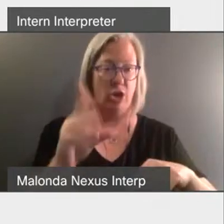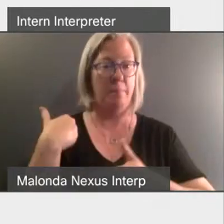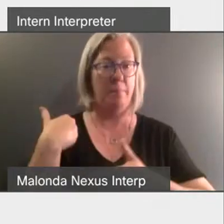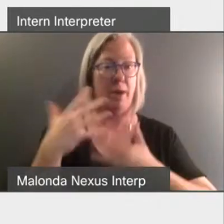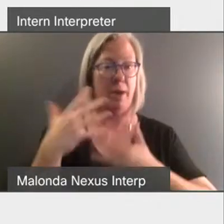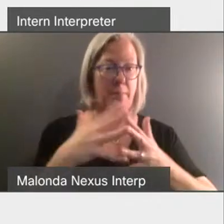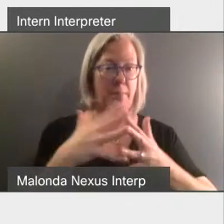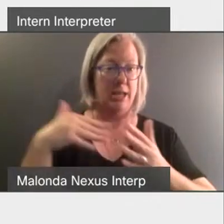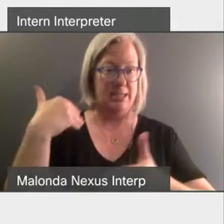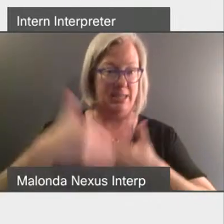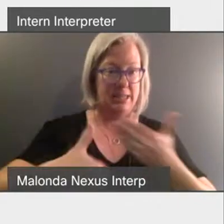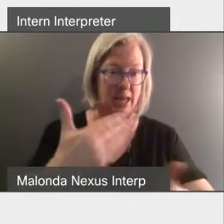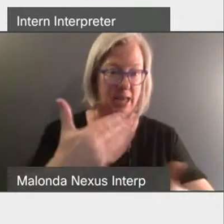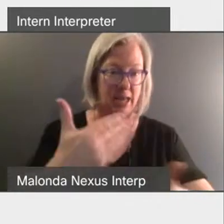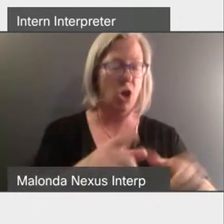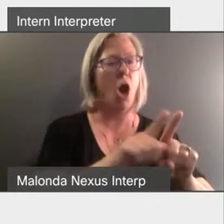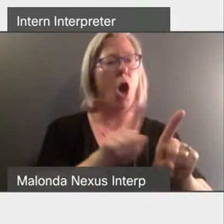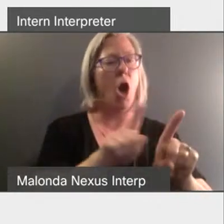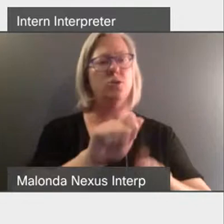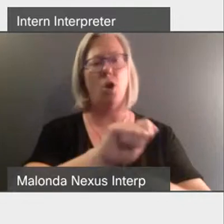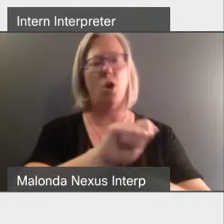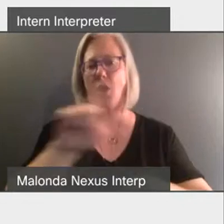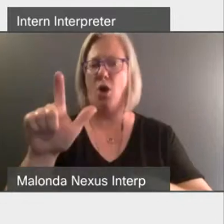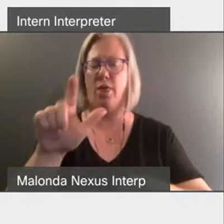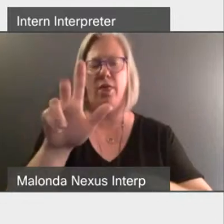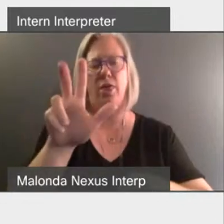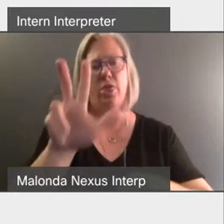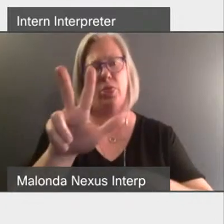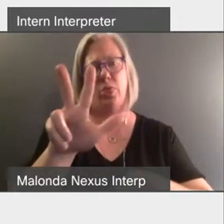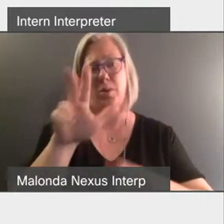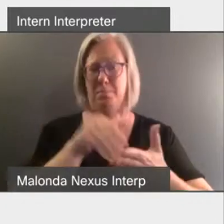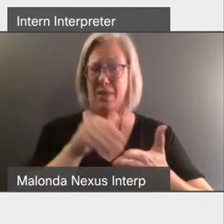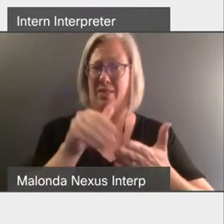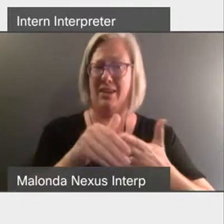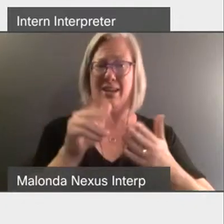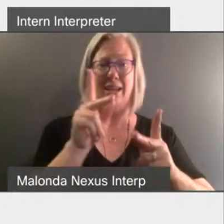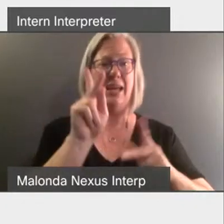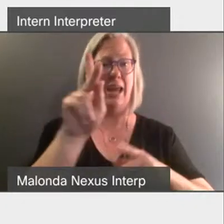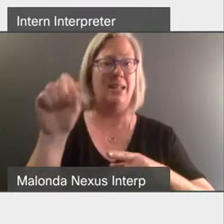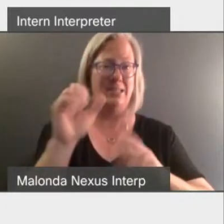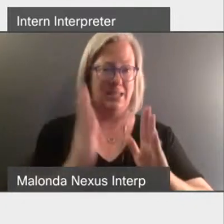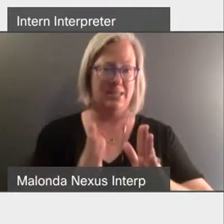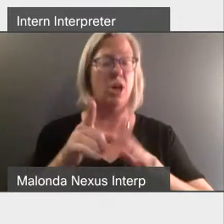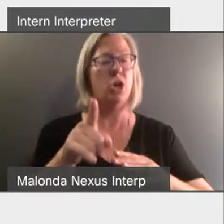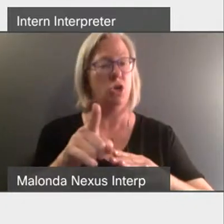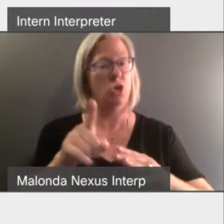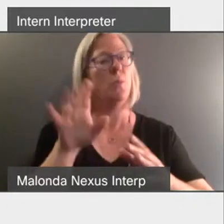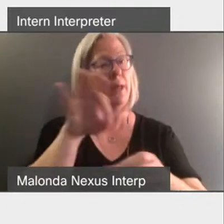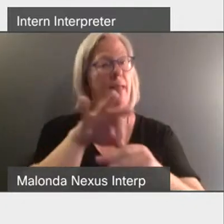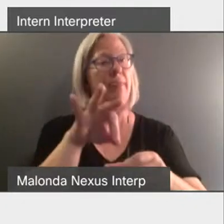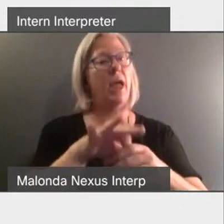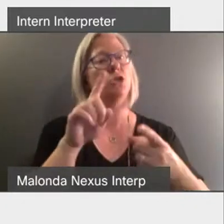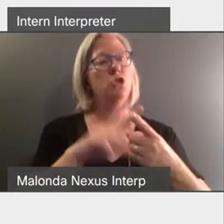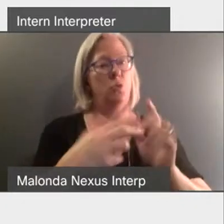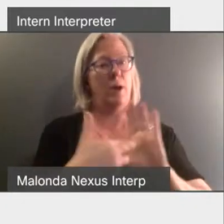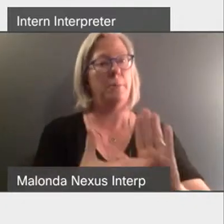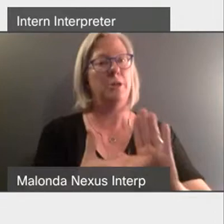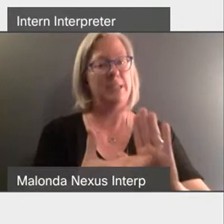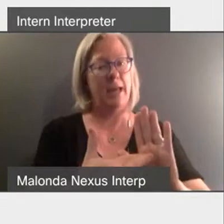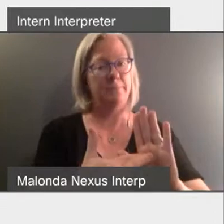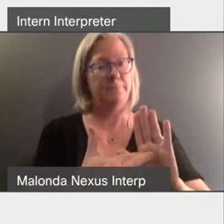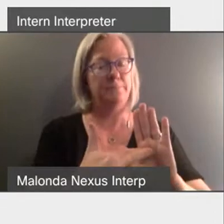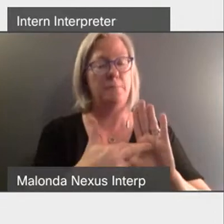also every one of the nearly 3 million Kansans that you have been elected to